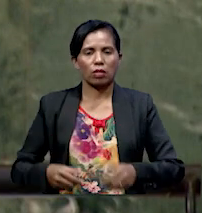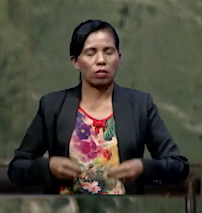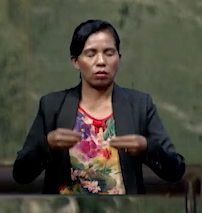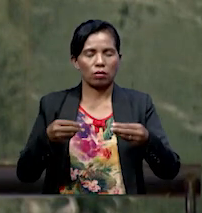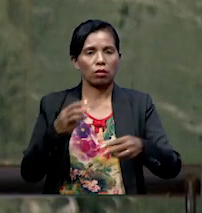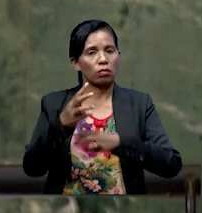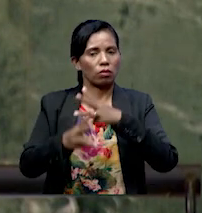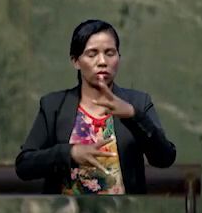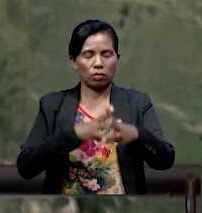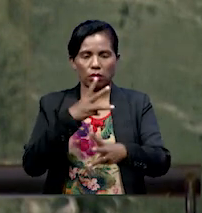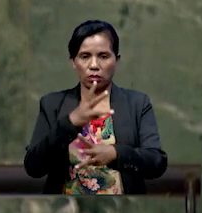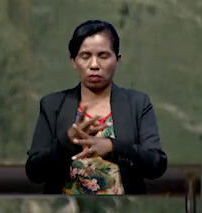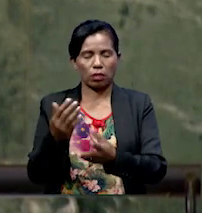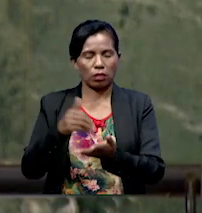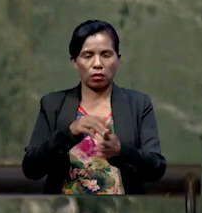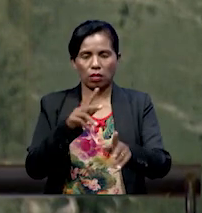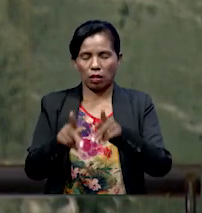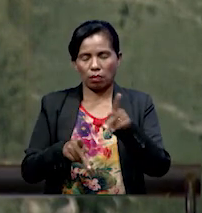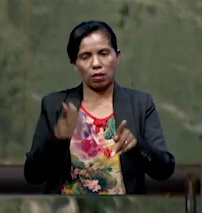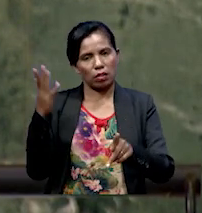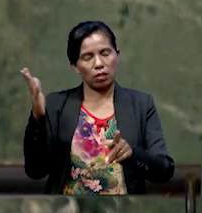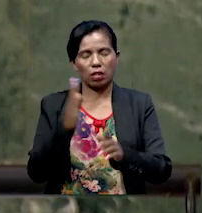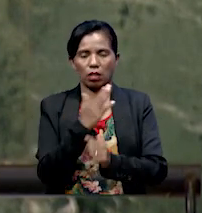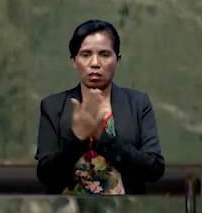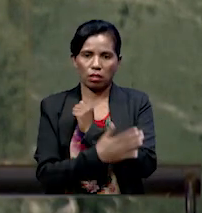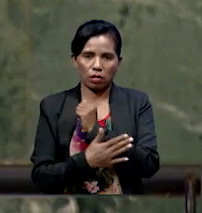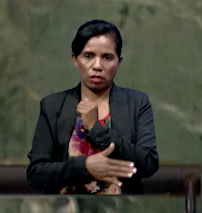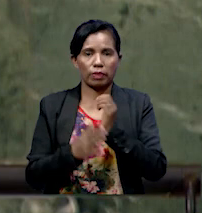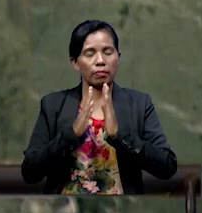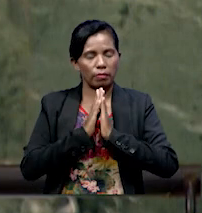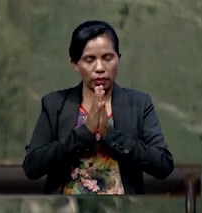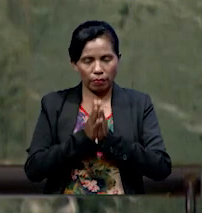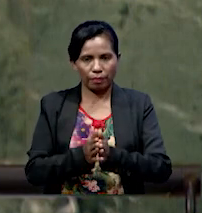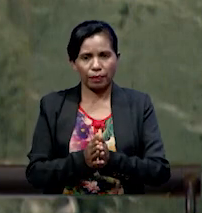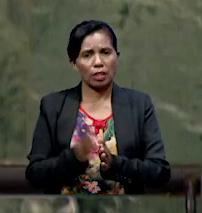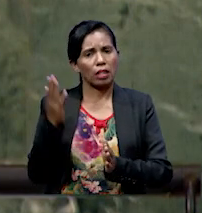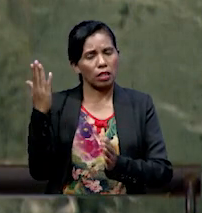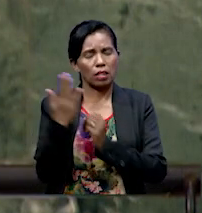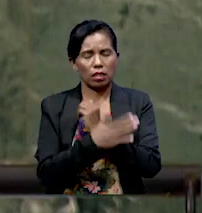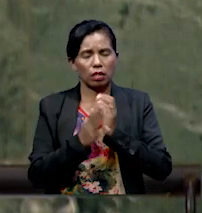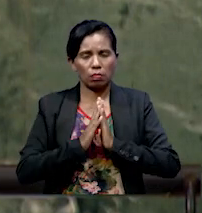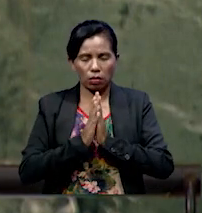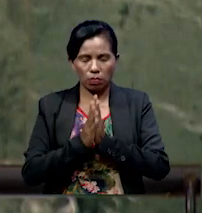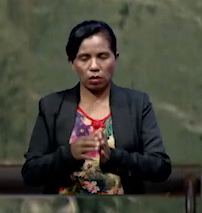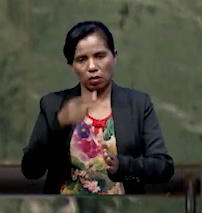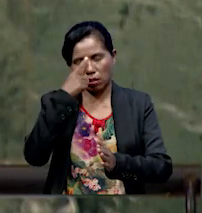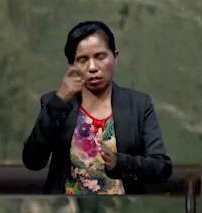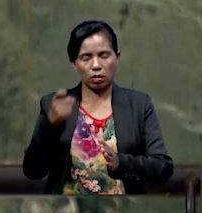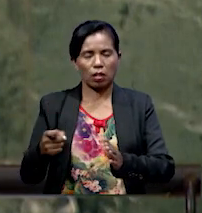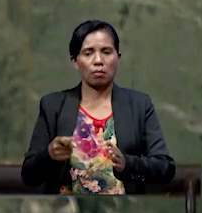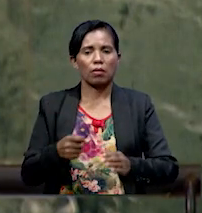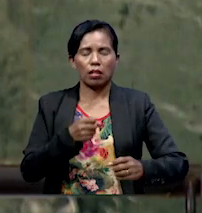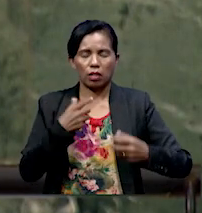the war waged against the people of Myanmar. The Myanmar conflict is impacting the security and stability of neighboring countries. It